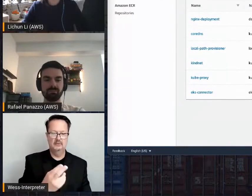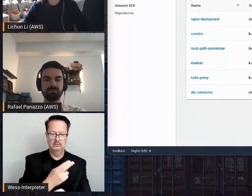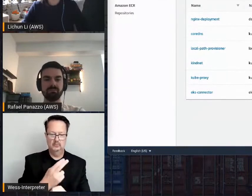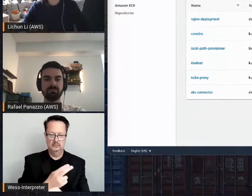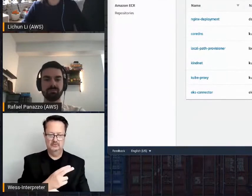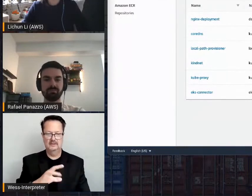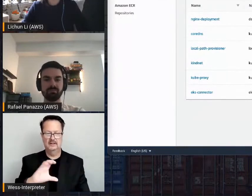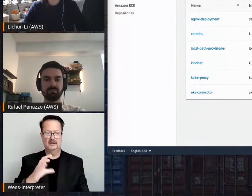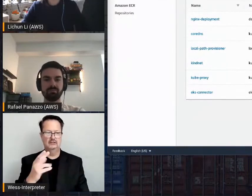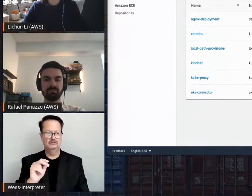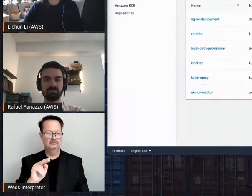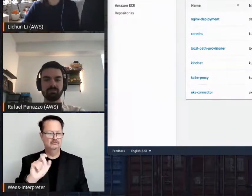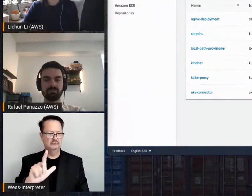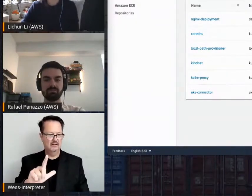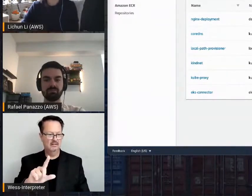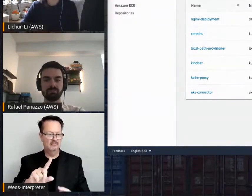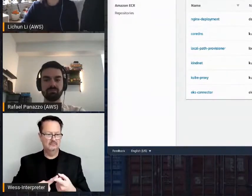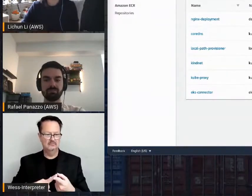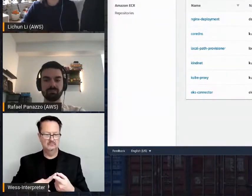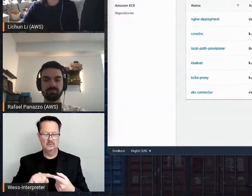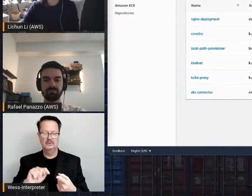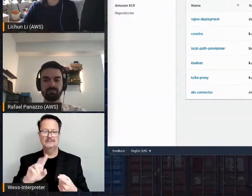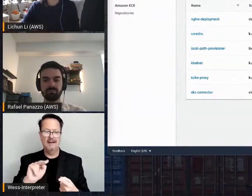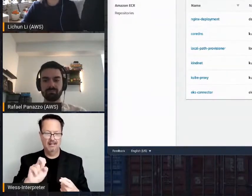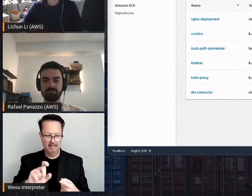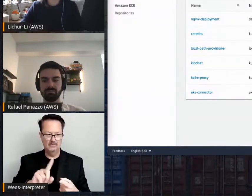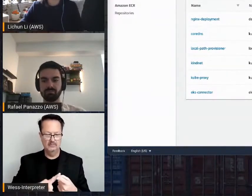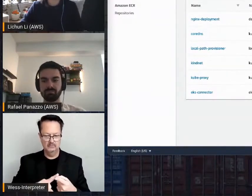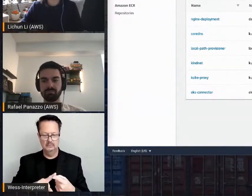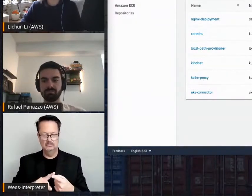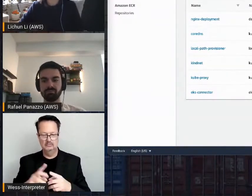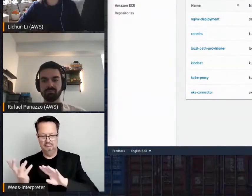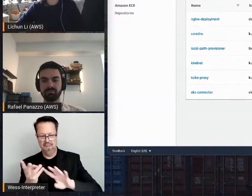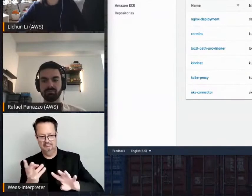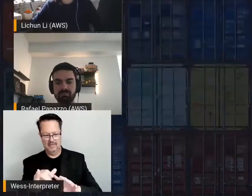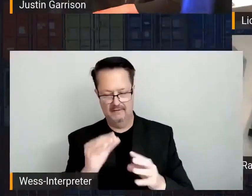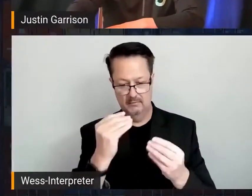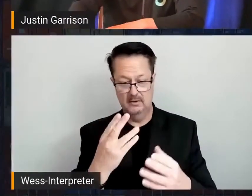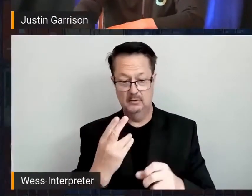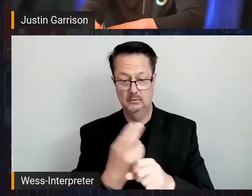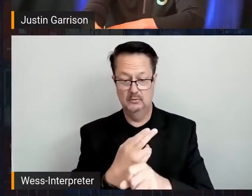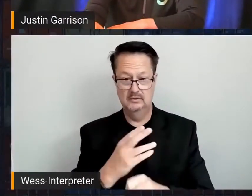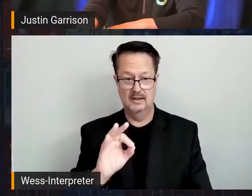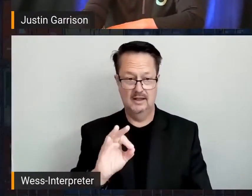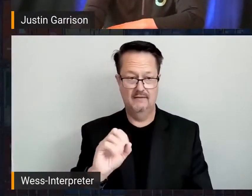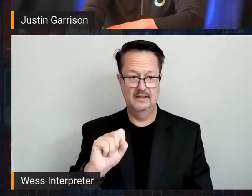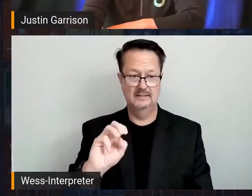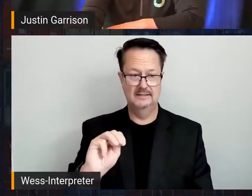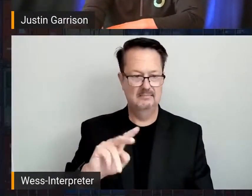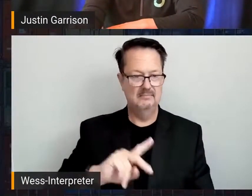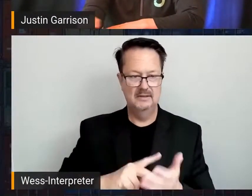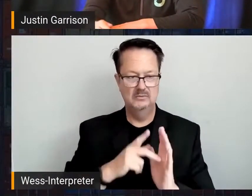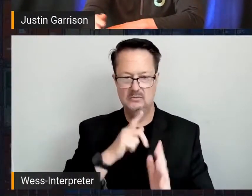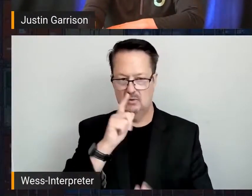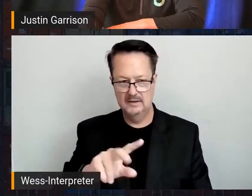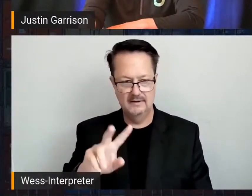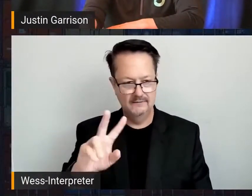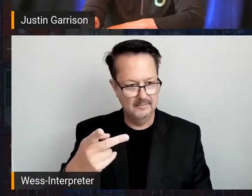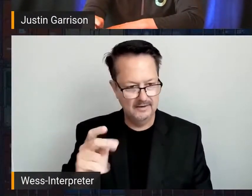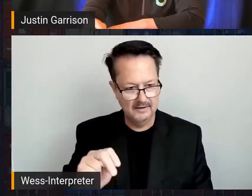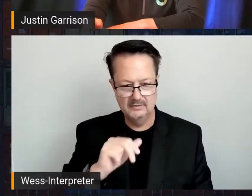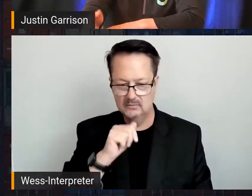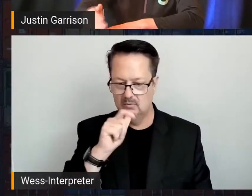that information. But to the point of using SSM is you don't need VPN. You don't need a direct connect. You don't